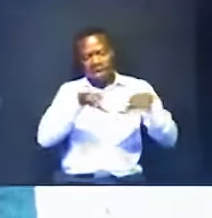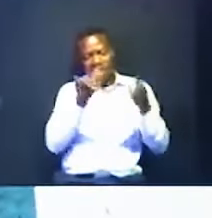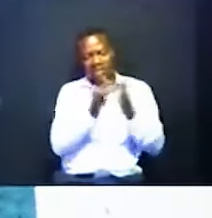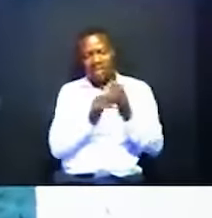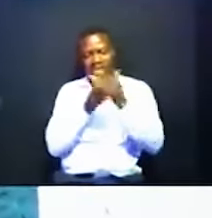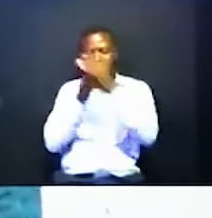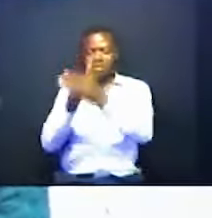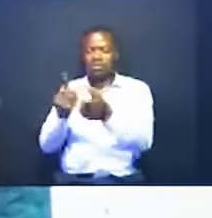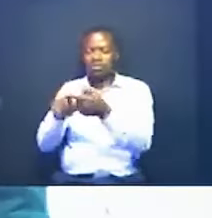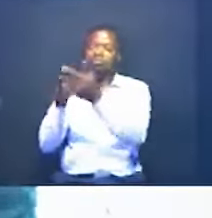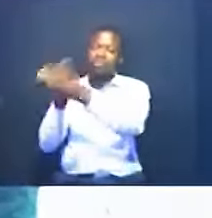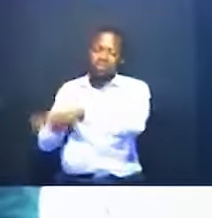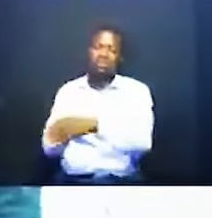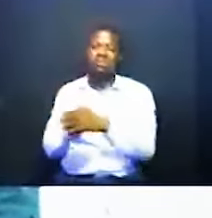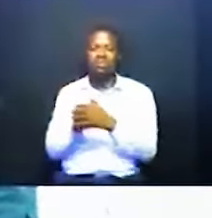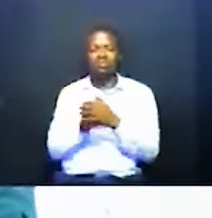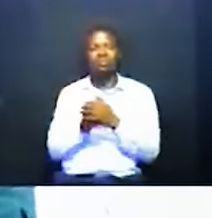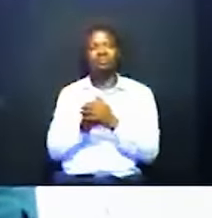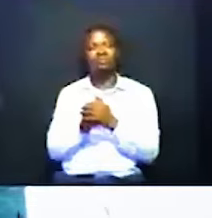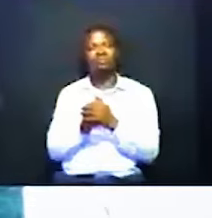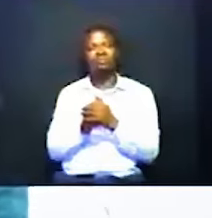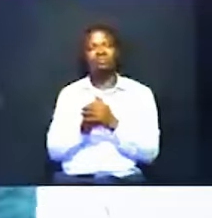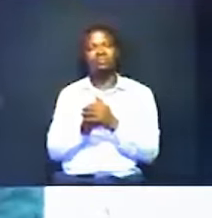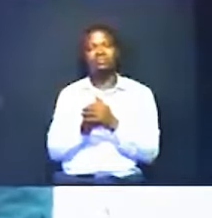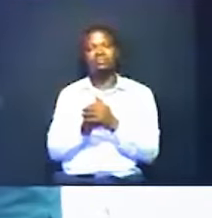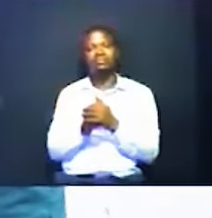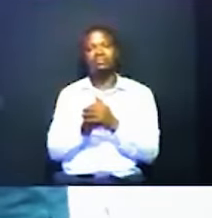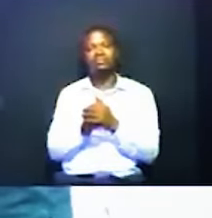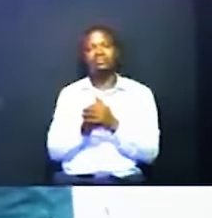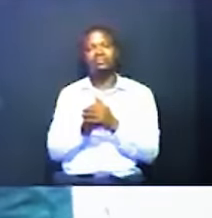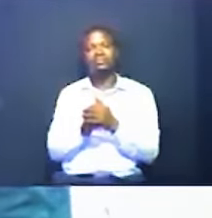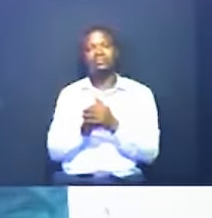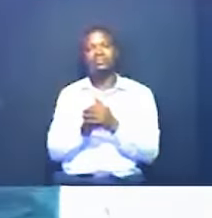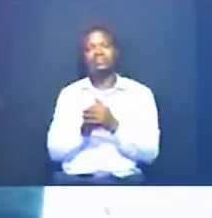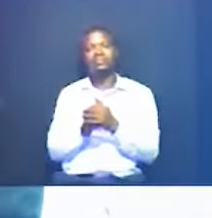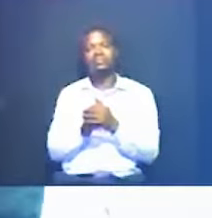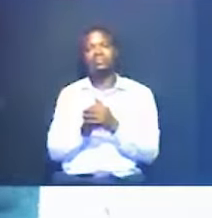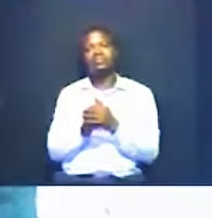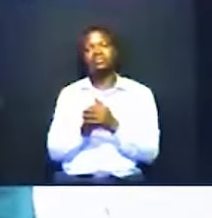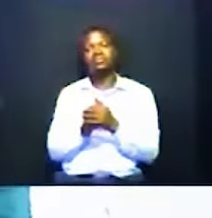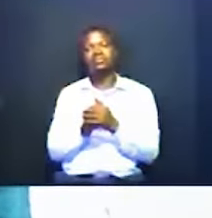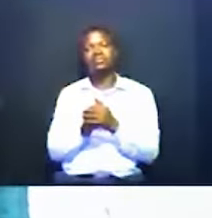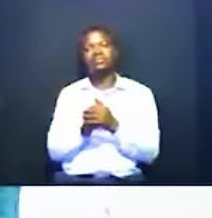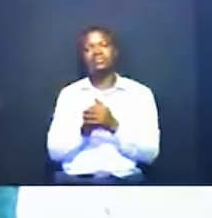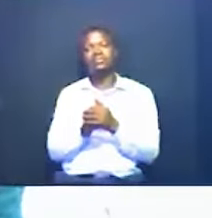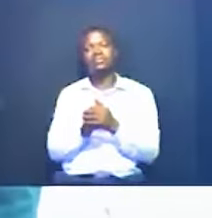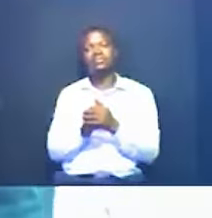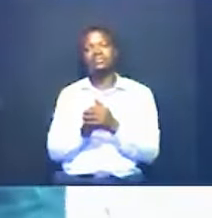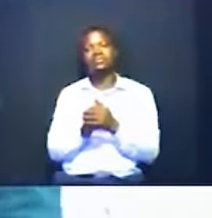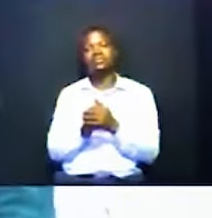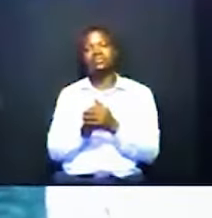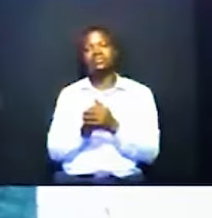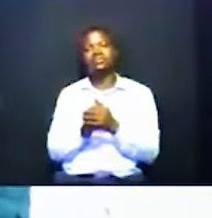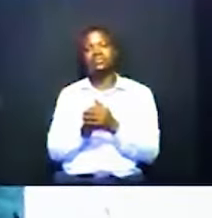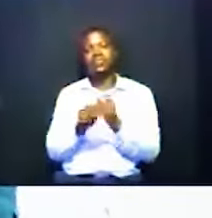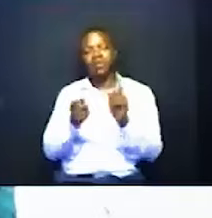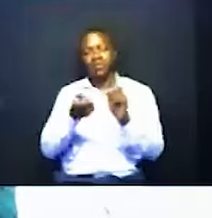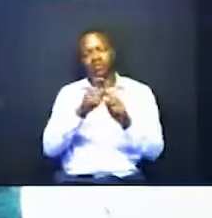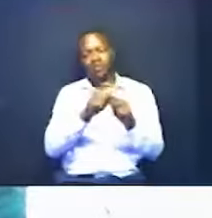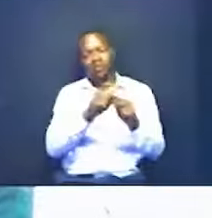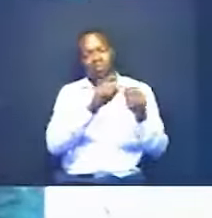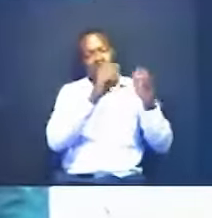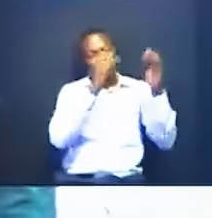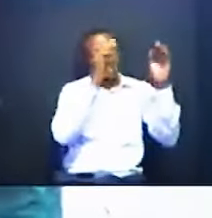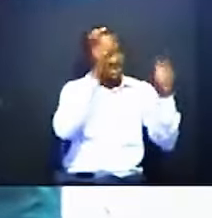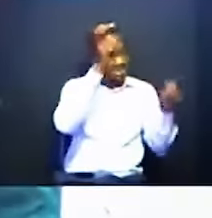Enti sadansifo se ye ka adwensakira ho asem a na ye ka se ye dane ye ho afri nyuma ekwa owuo mu ho. From Satan to